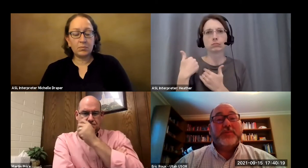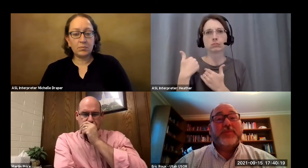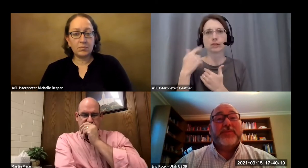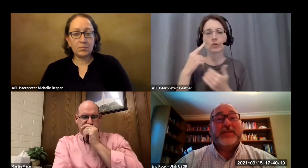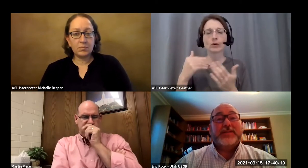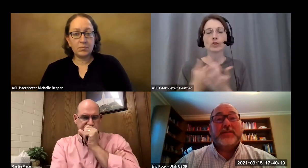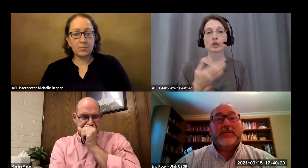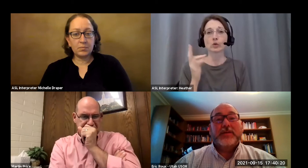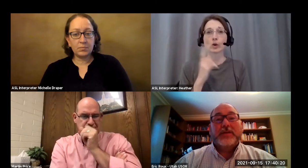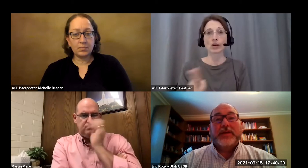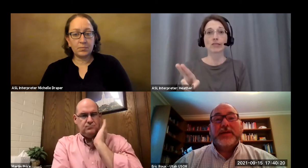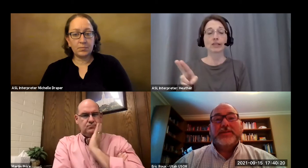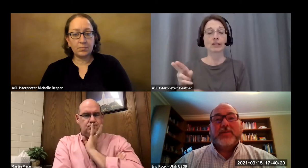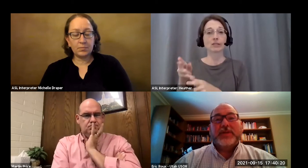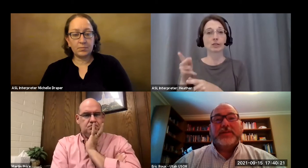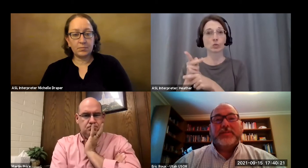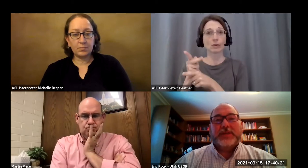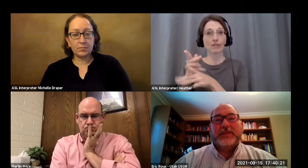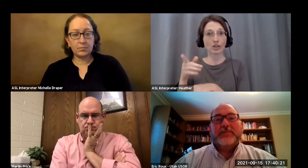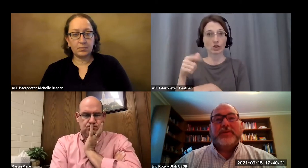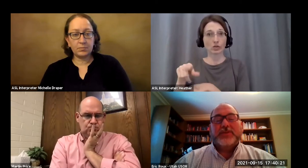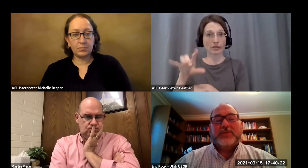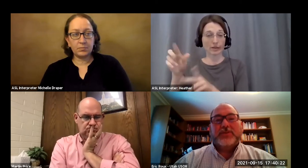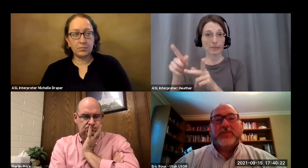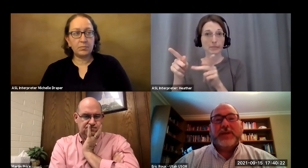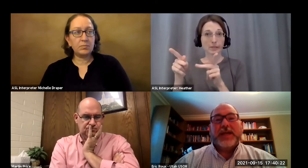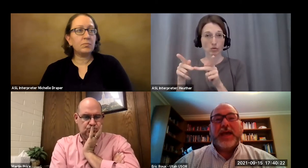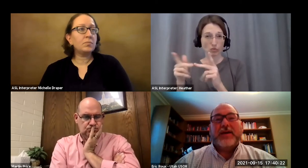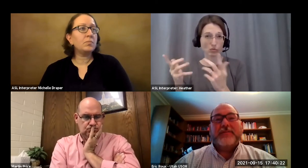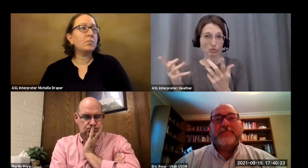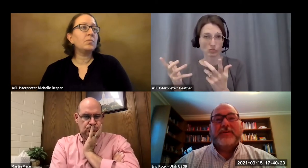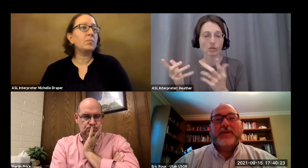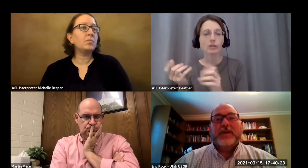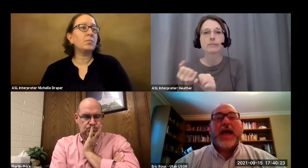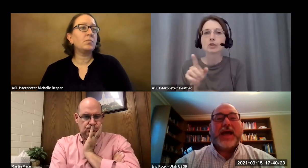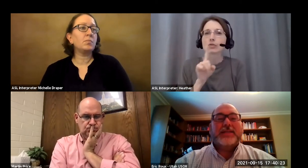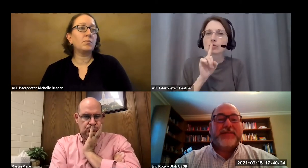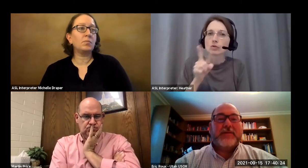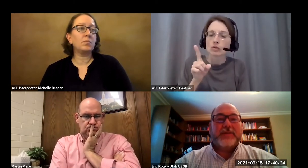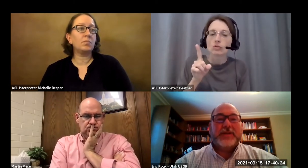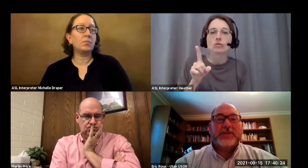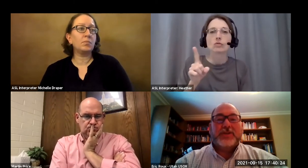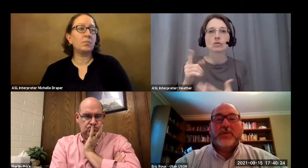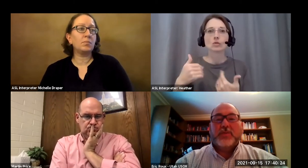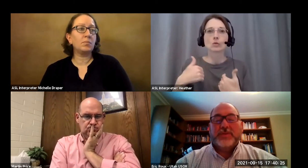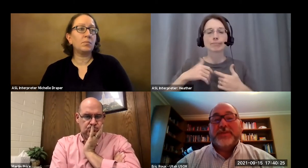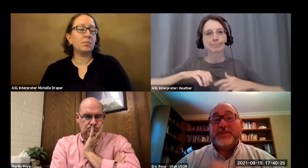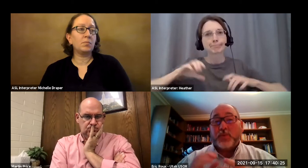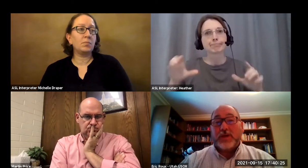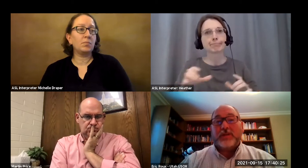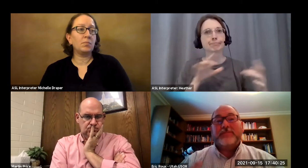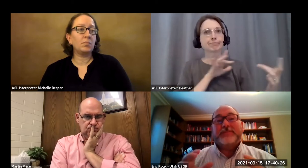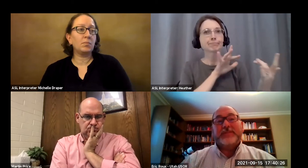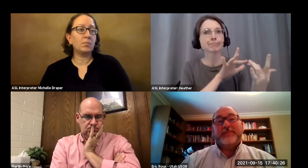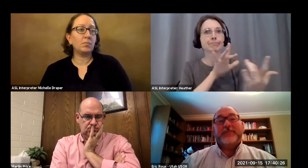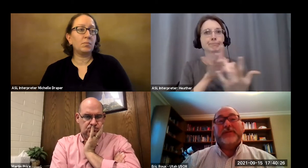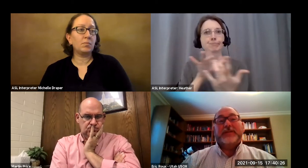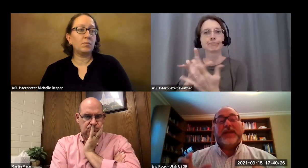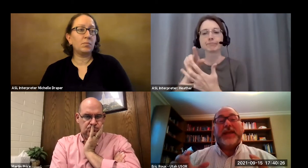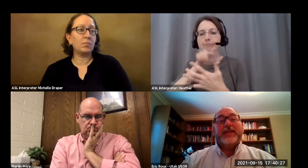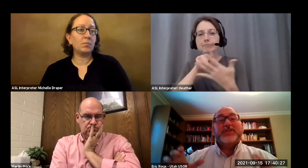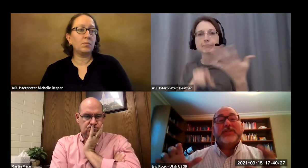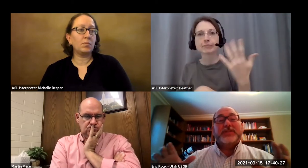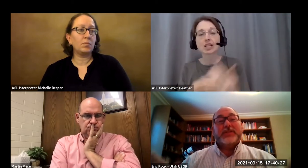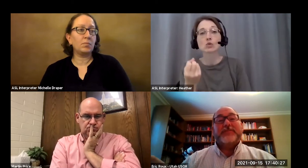hearing supervisor is going to be to ensure that we have active outreach with the 12